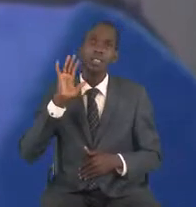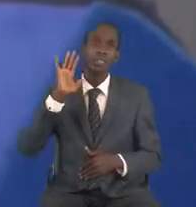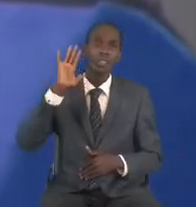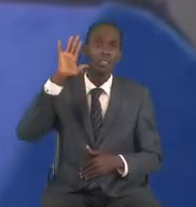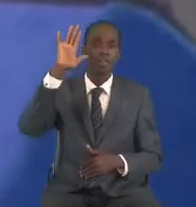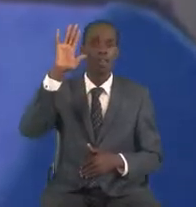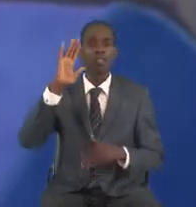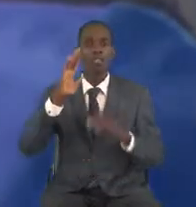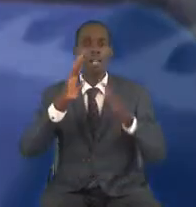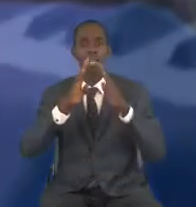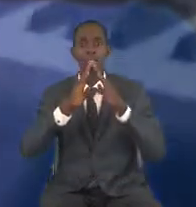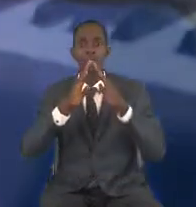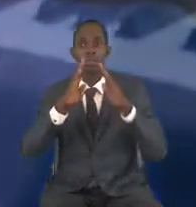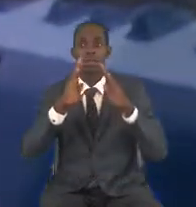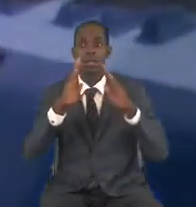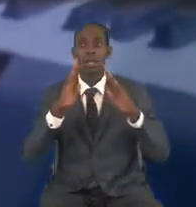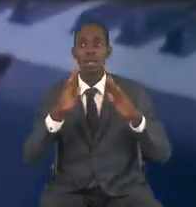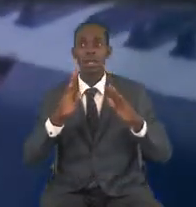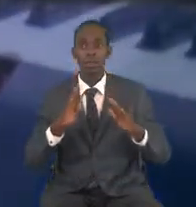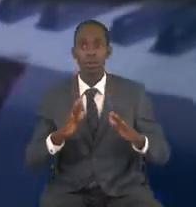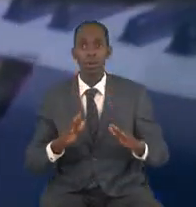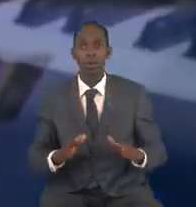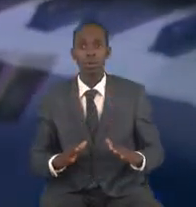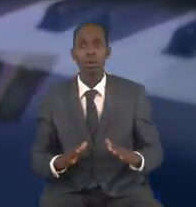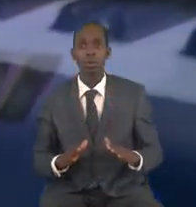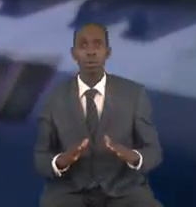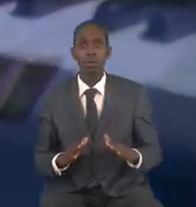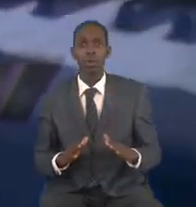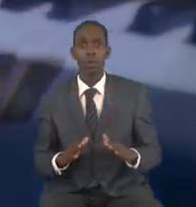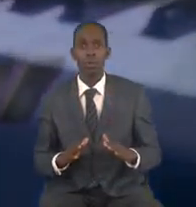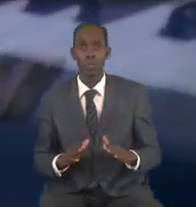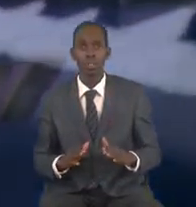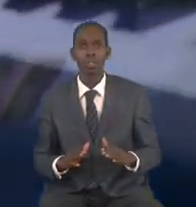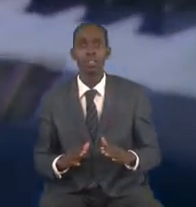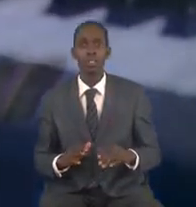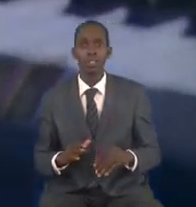is your sanctuary.